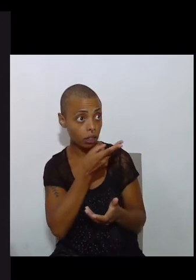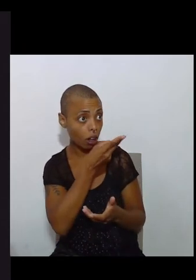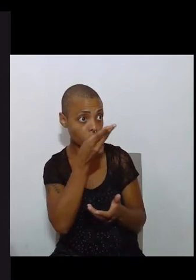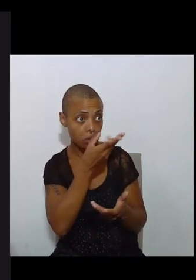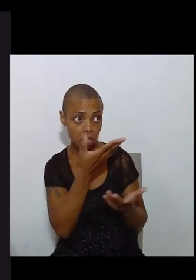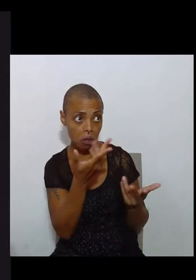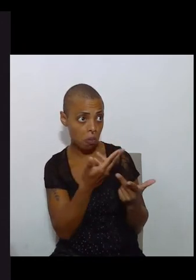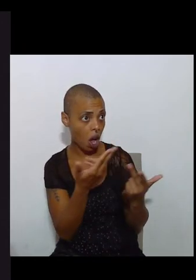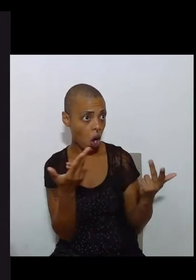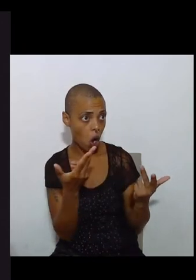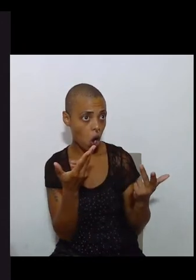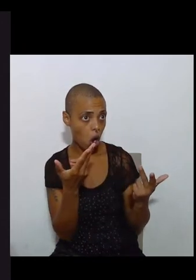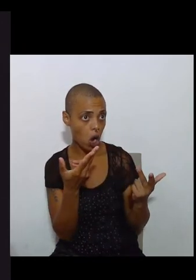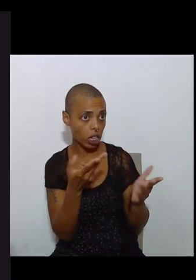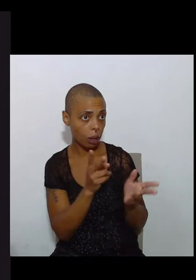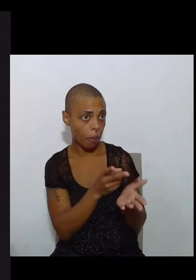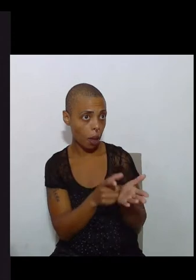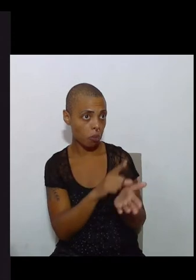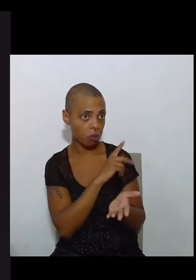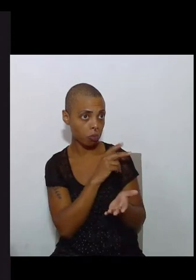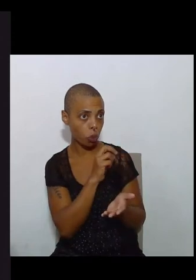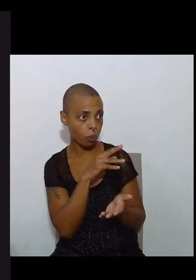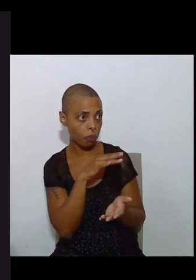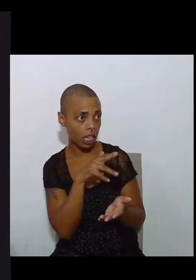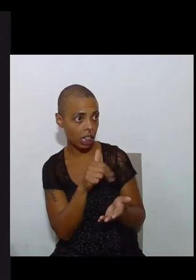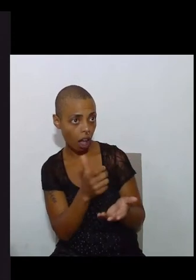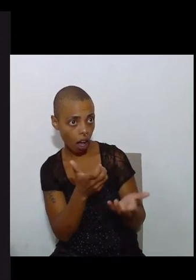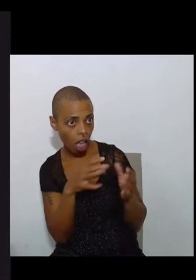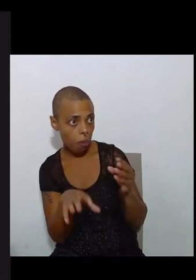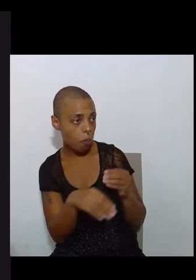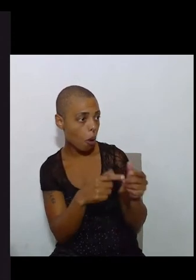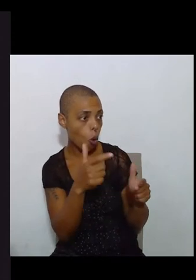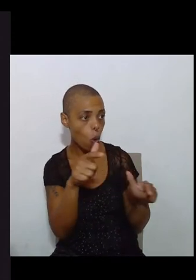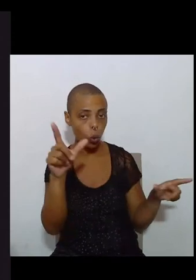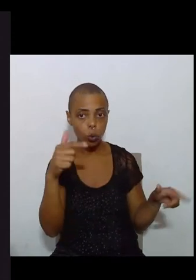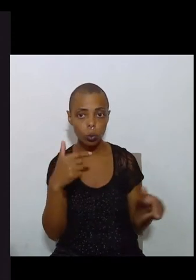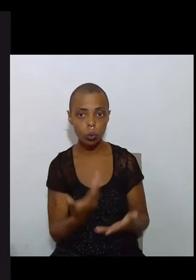like to make any comments about what burmina said